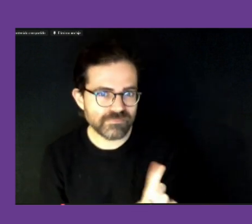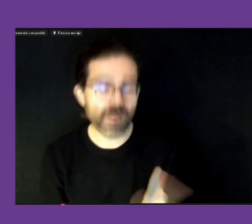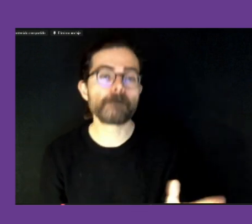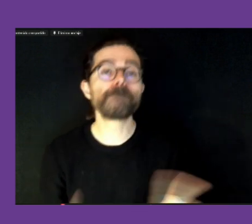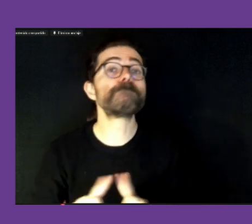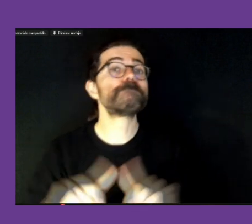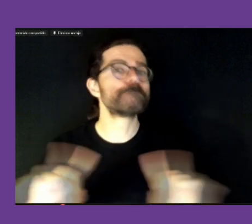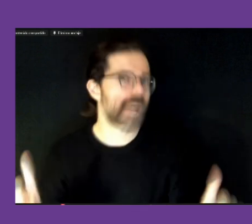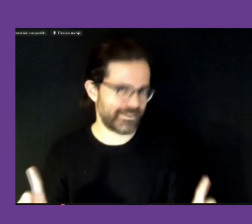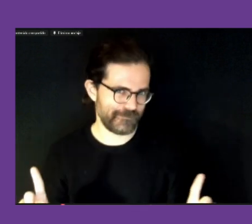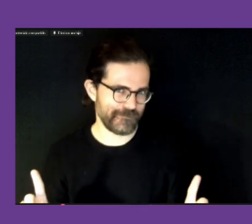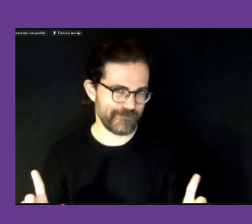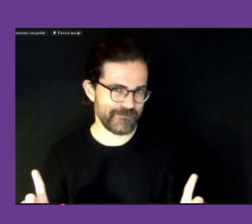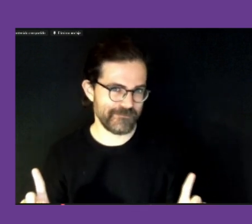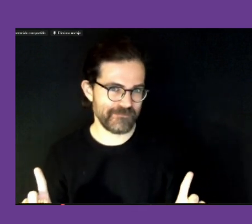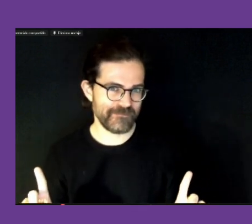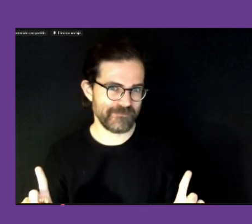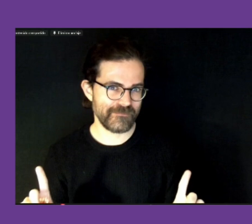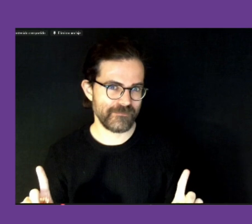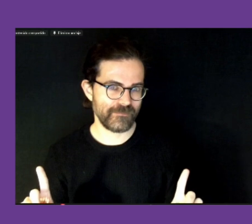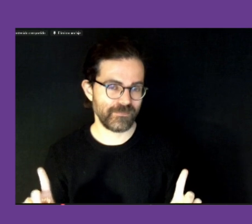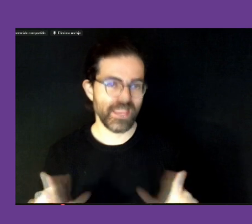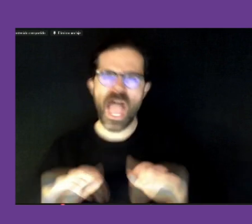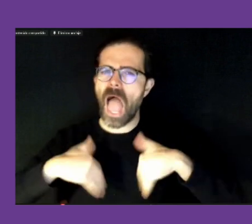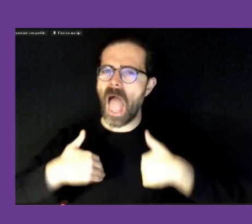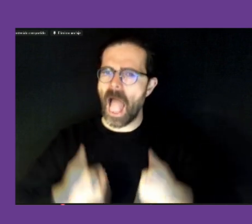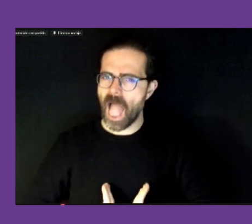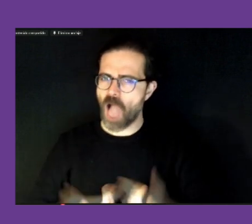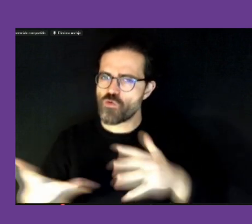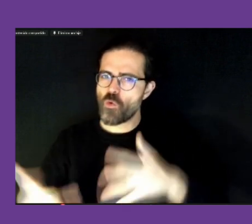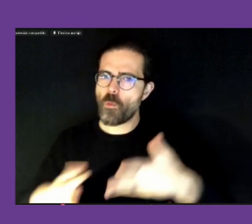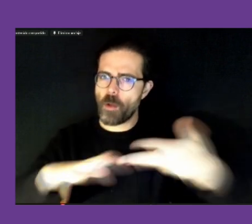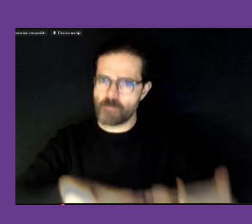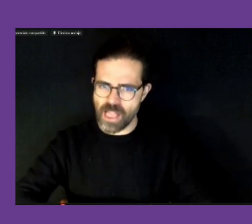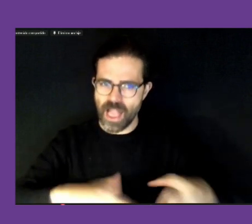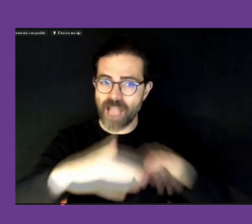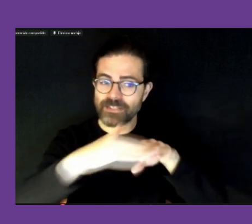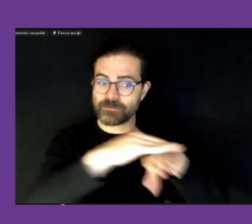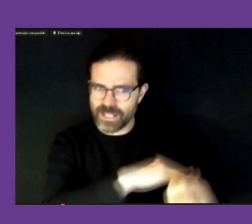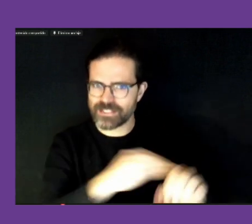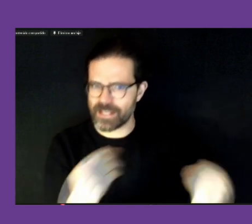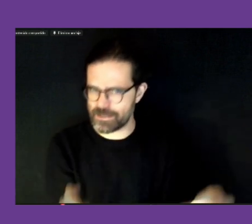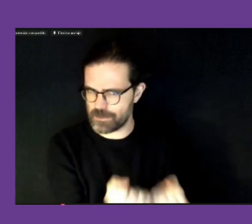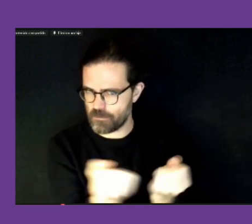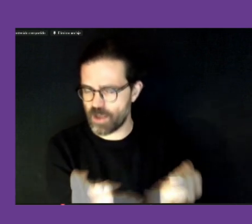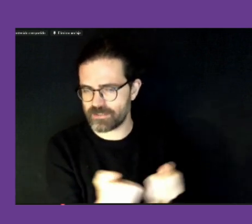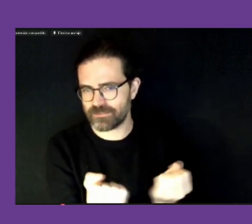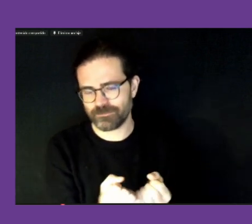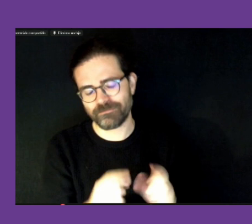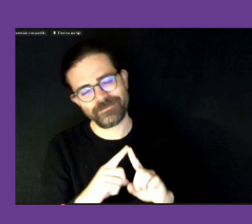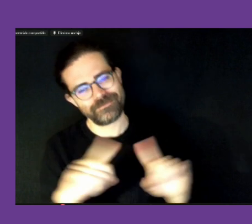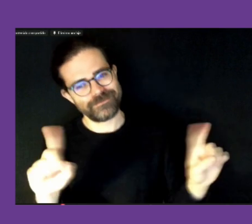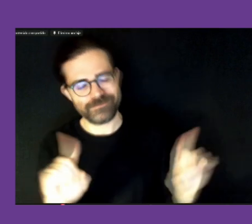But how to implement accessibility in practice is another story. This is where it gets